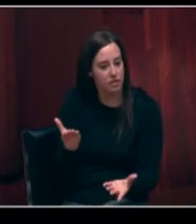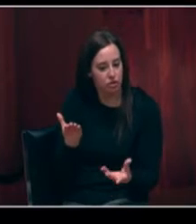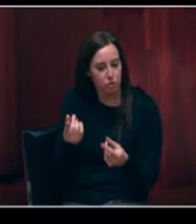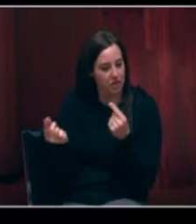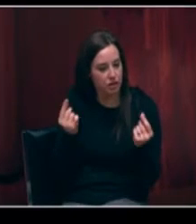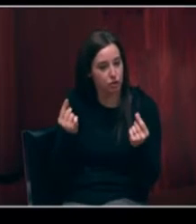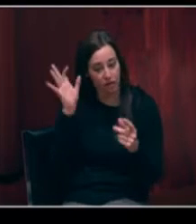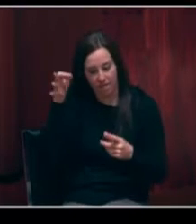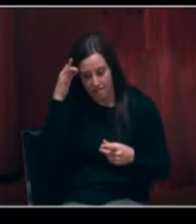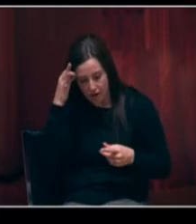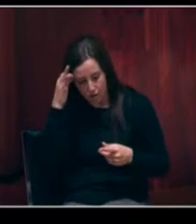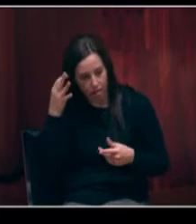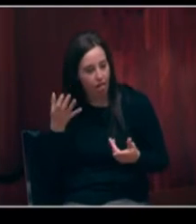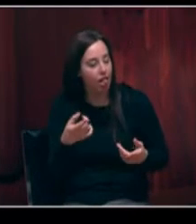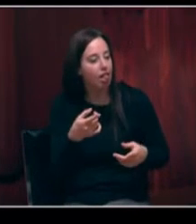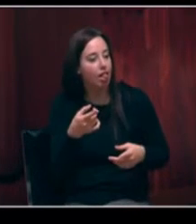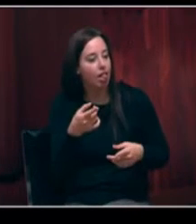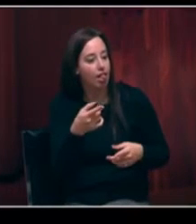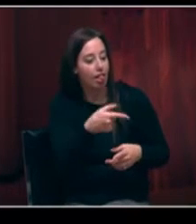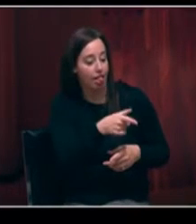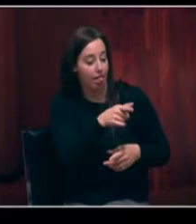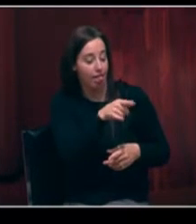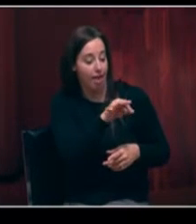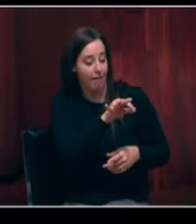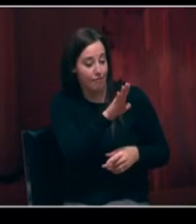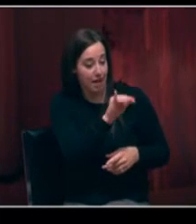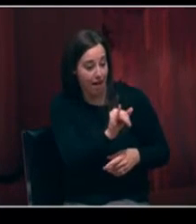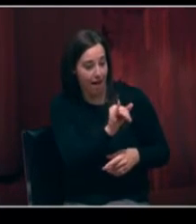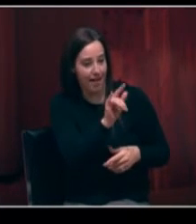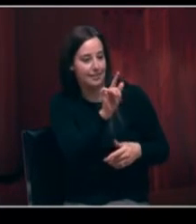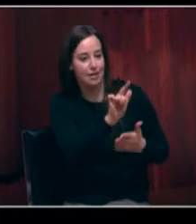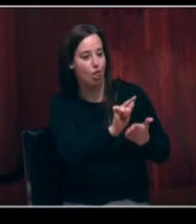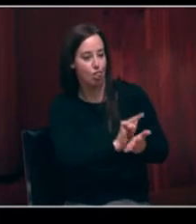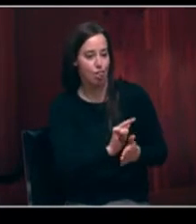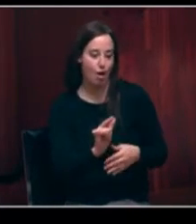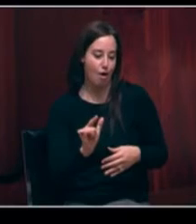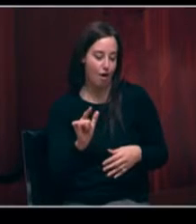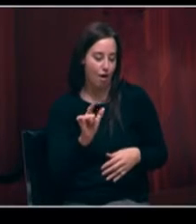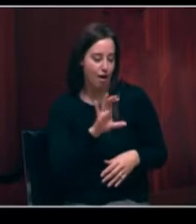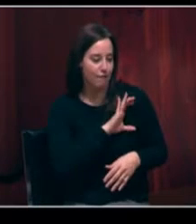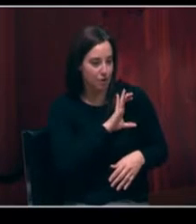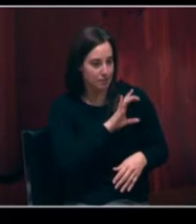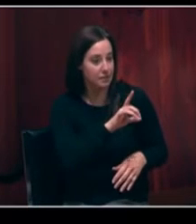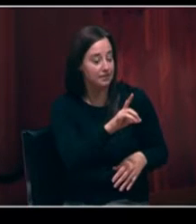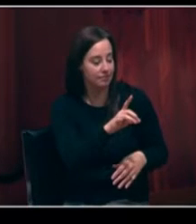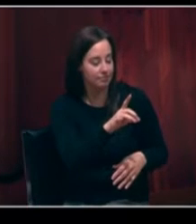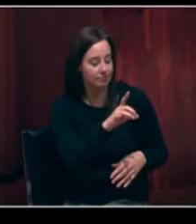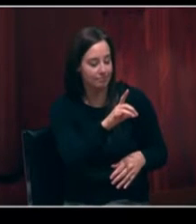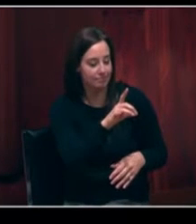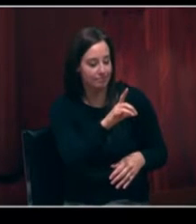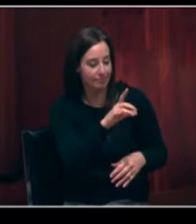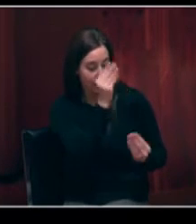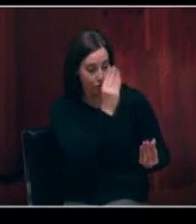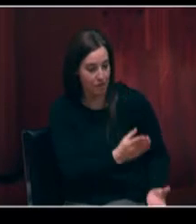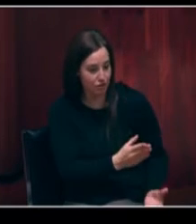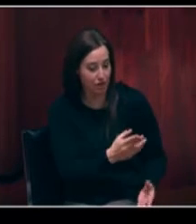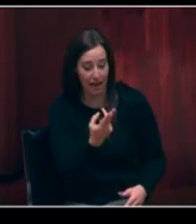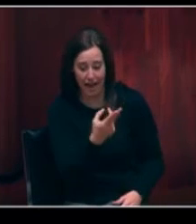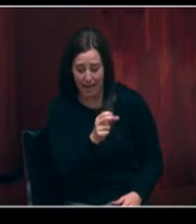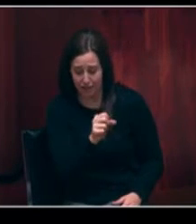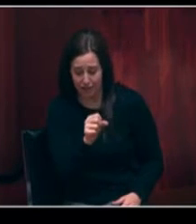about the FBI. What do they handle? Law enforcement information. Social Security Administration. Privacy. HHS.